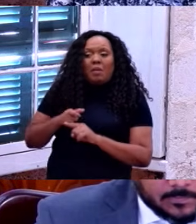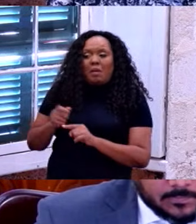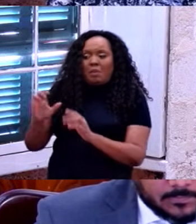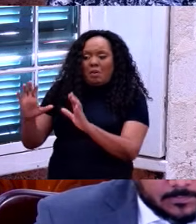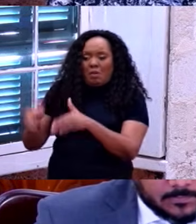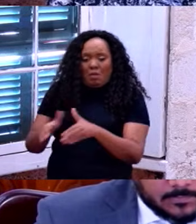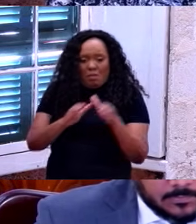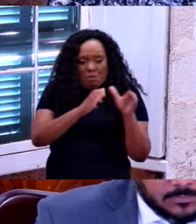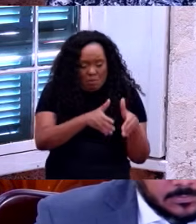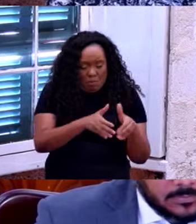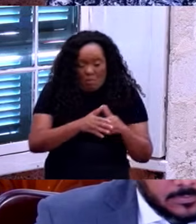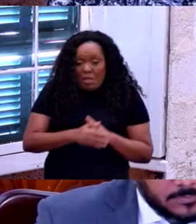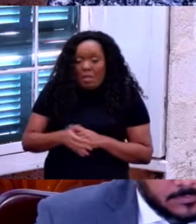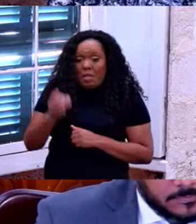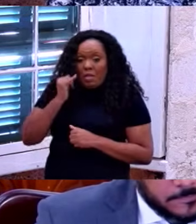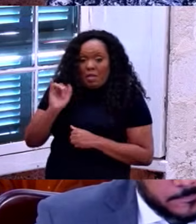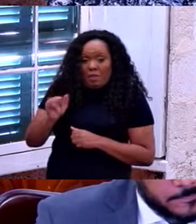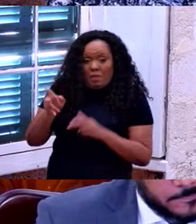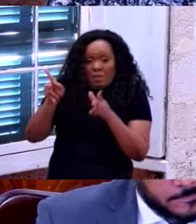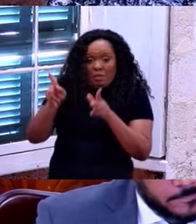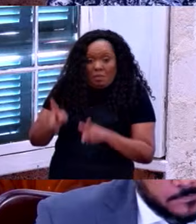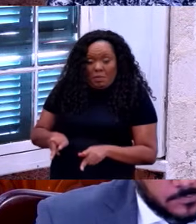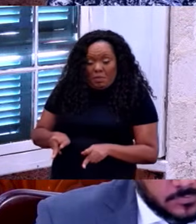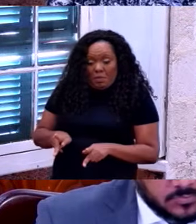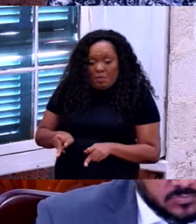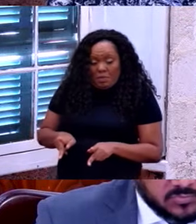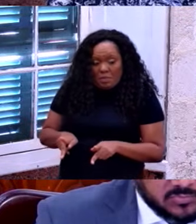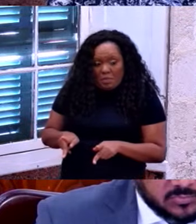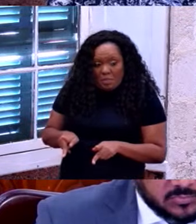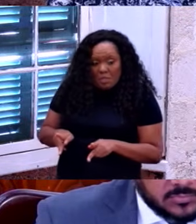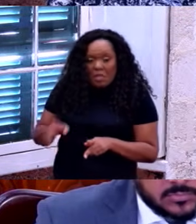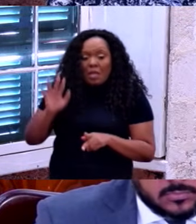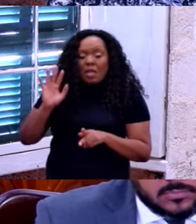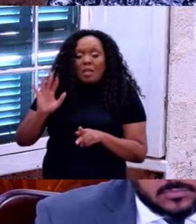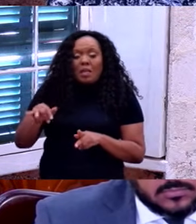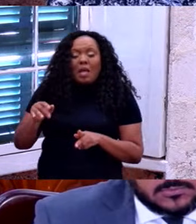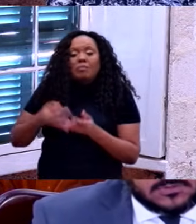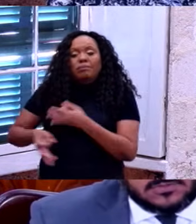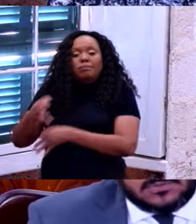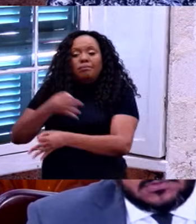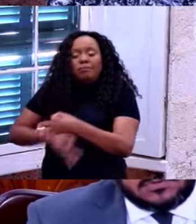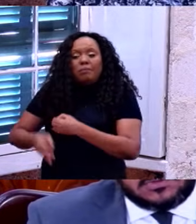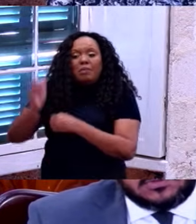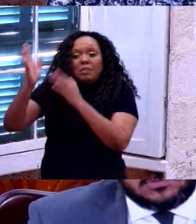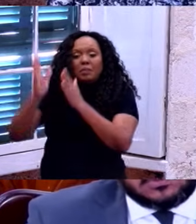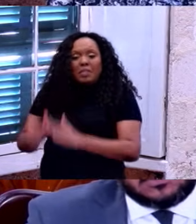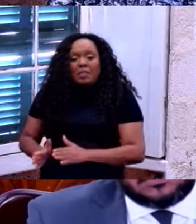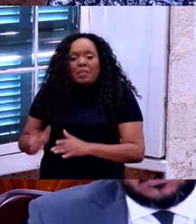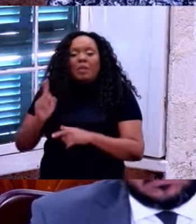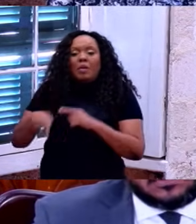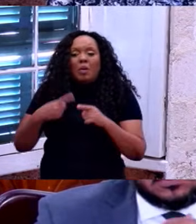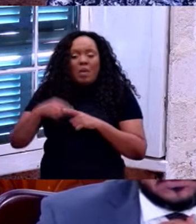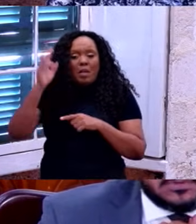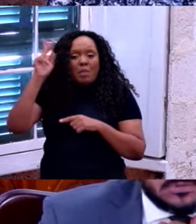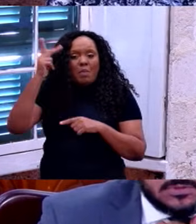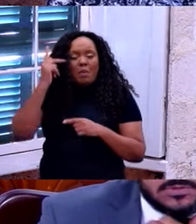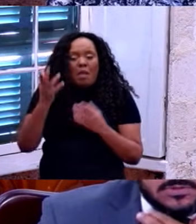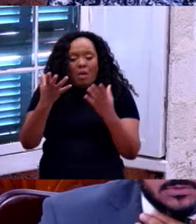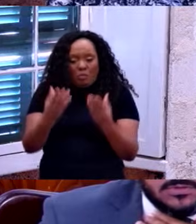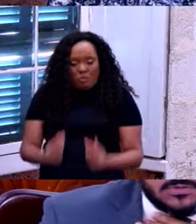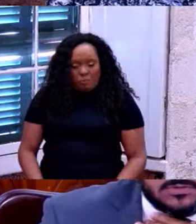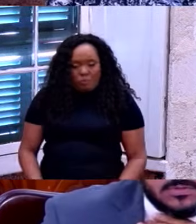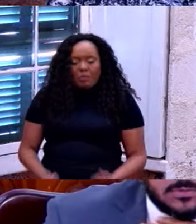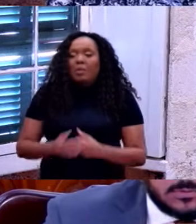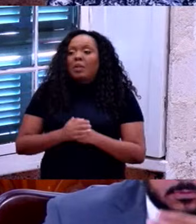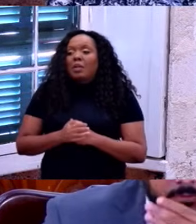would sit right up to dissolution as speaker, and then when there's dissolution is no longer speaker, and you